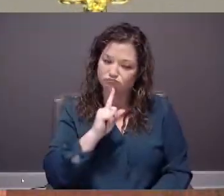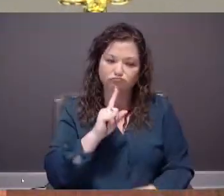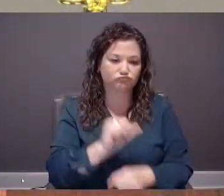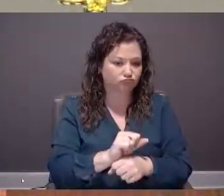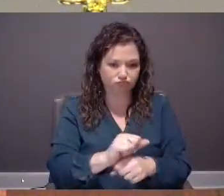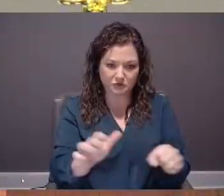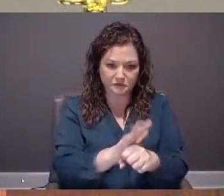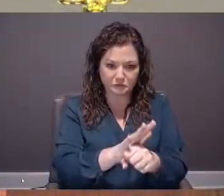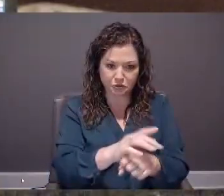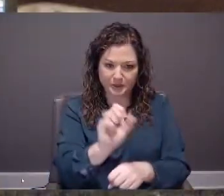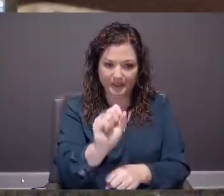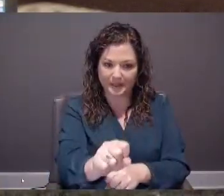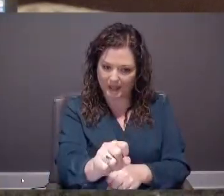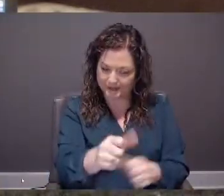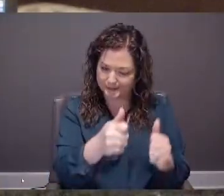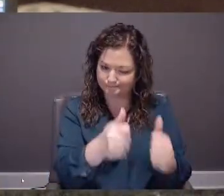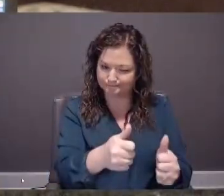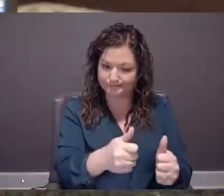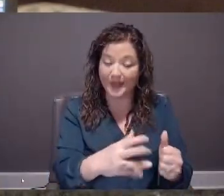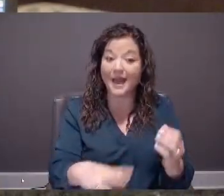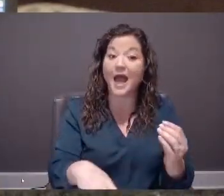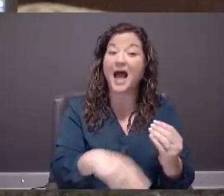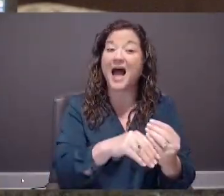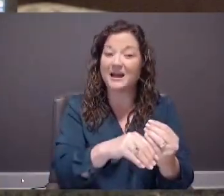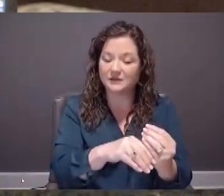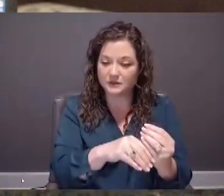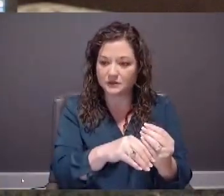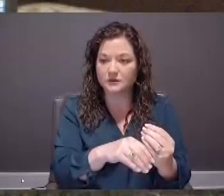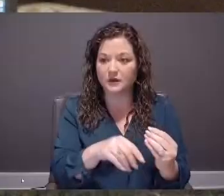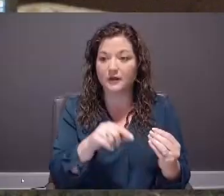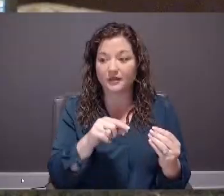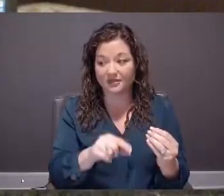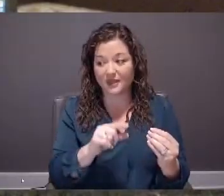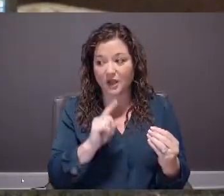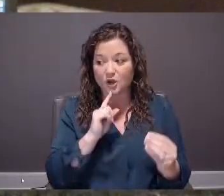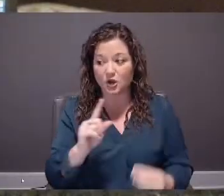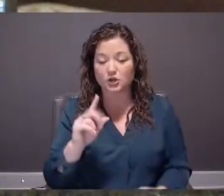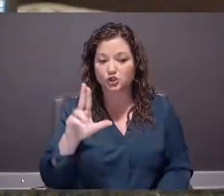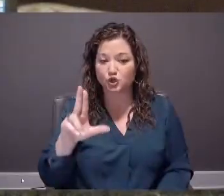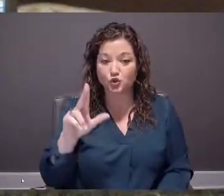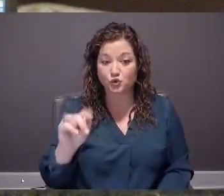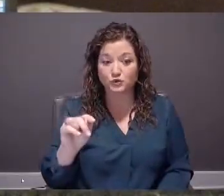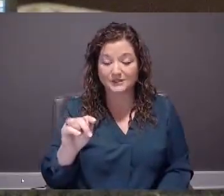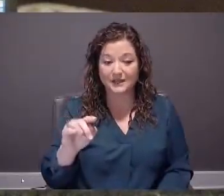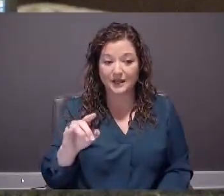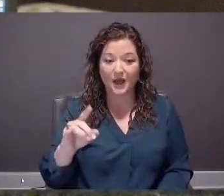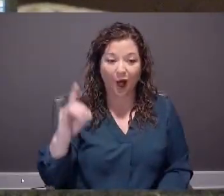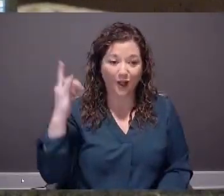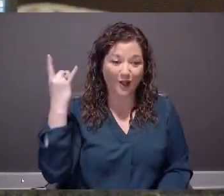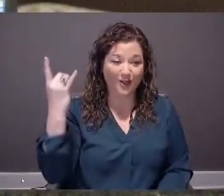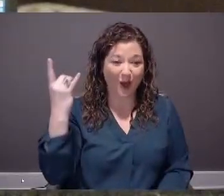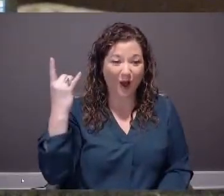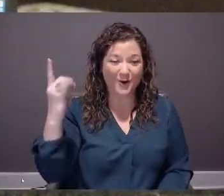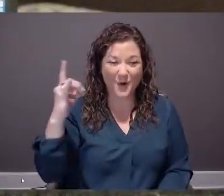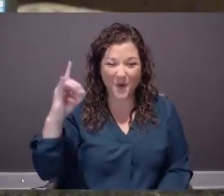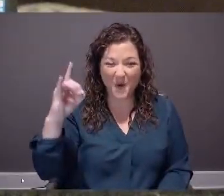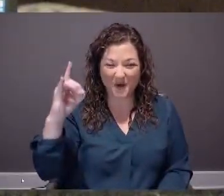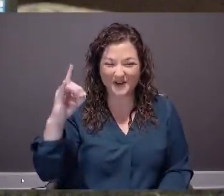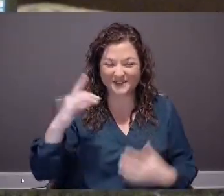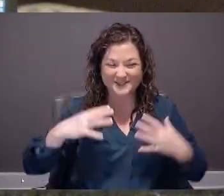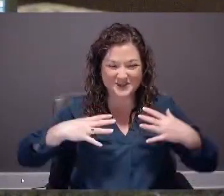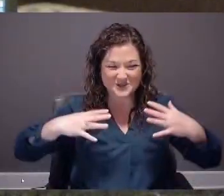I would say that though Aaron wore a UT Longhorns shirt to the Baylor